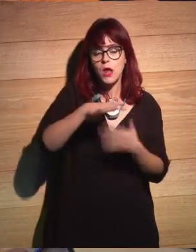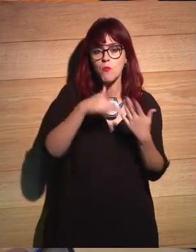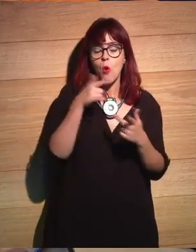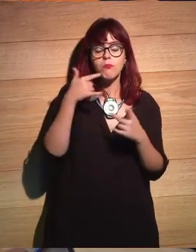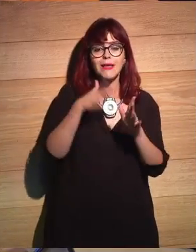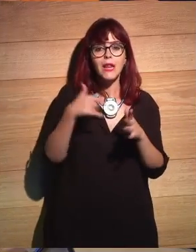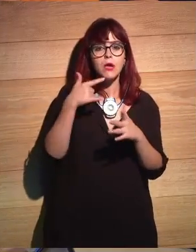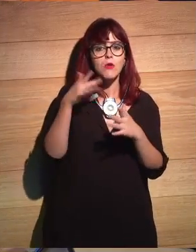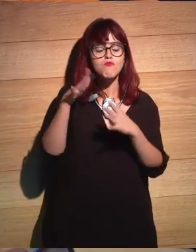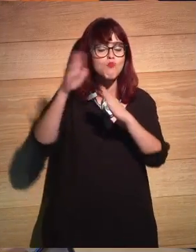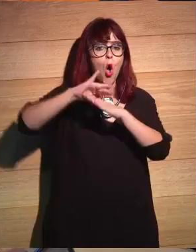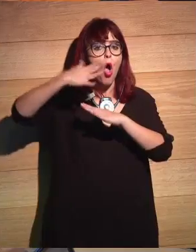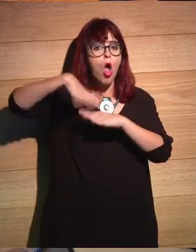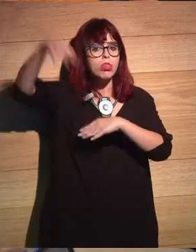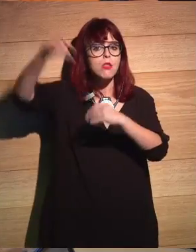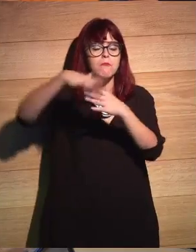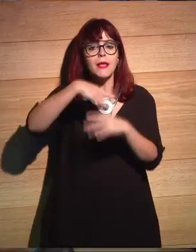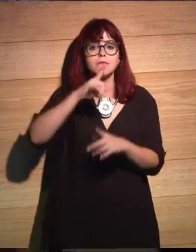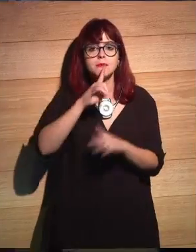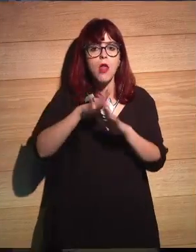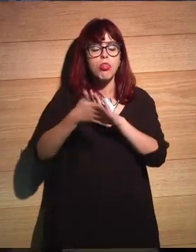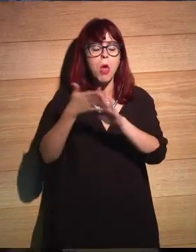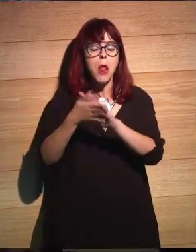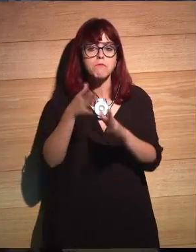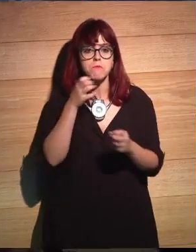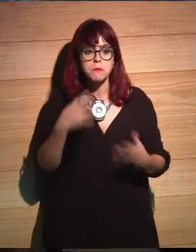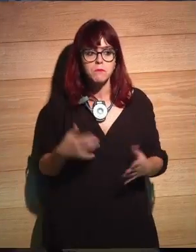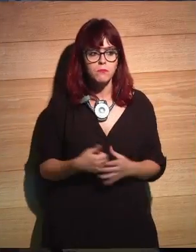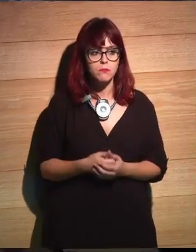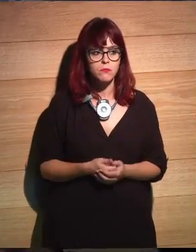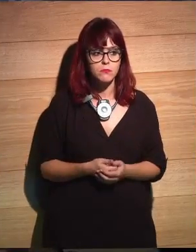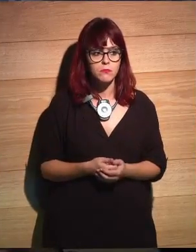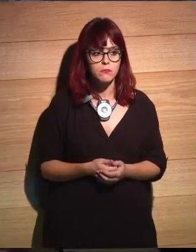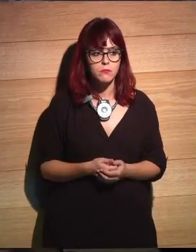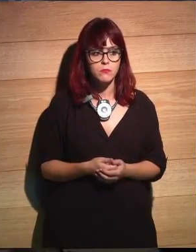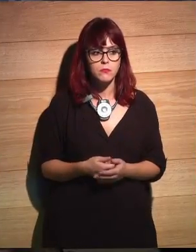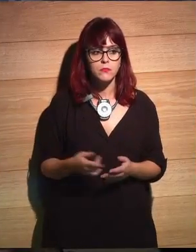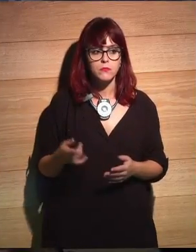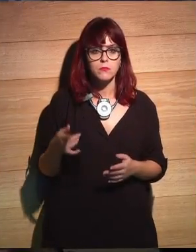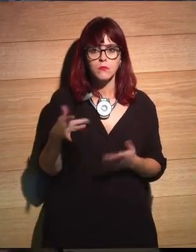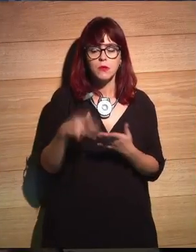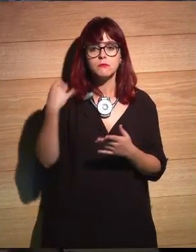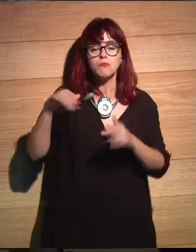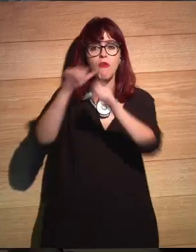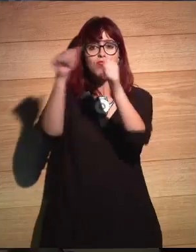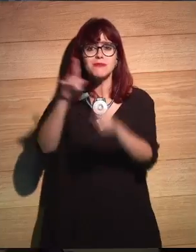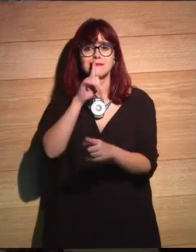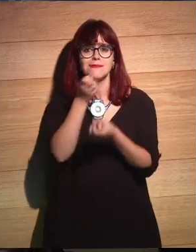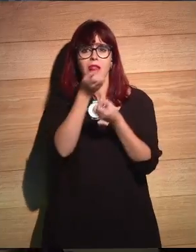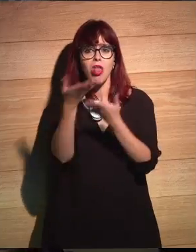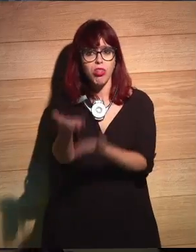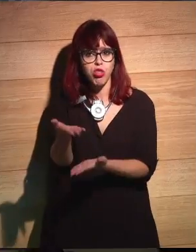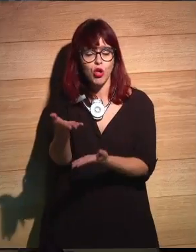in a complex society, you can also speak only about silence and move away